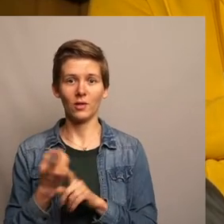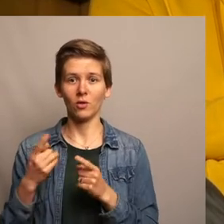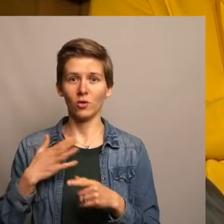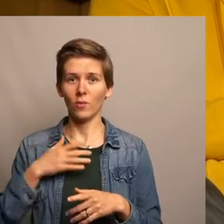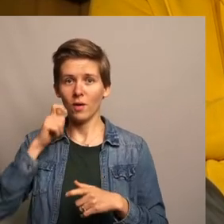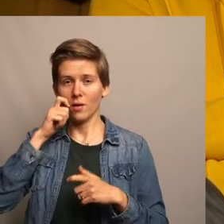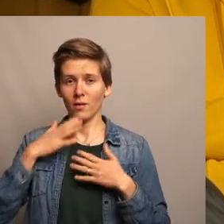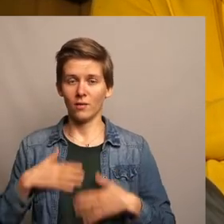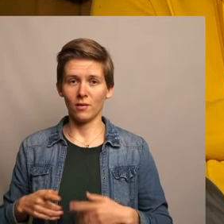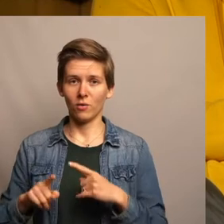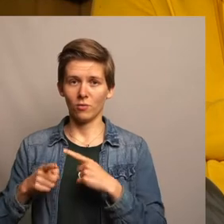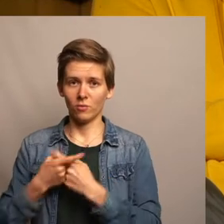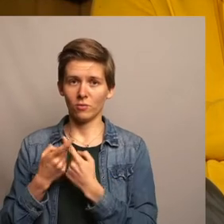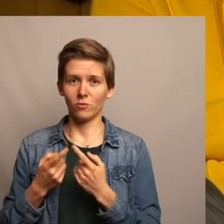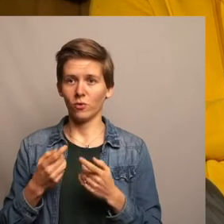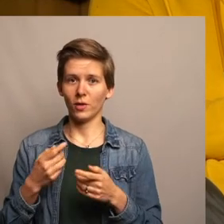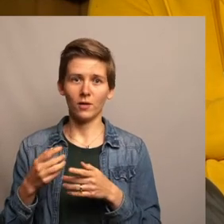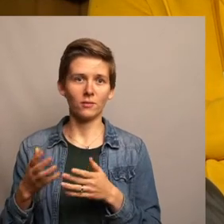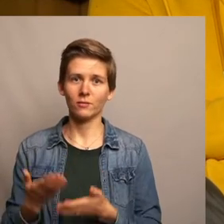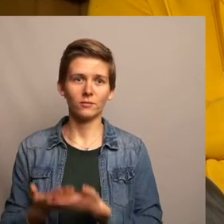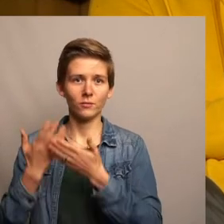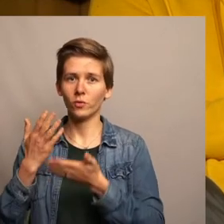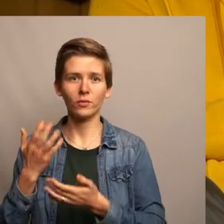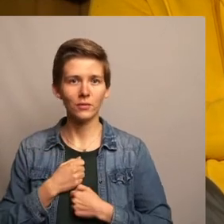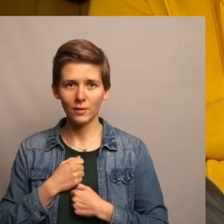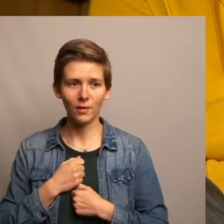like it's a weird cycle that